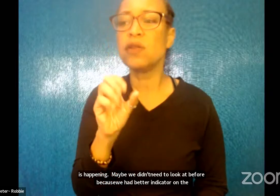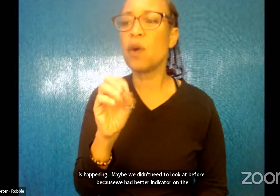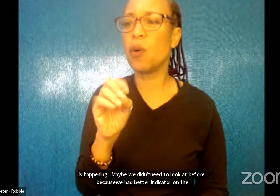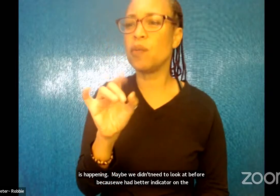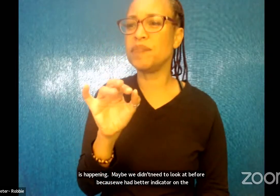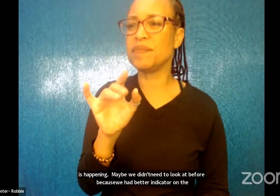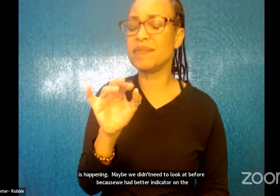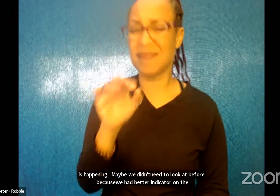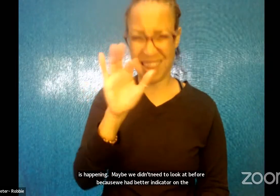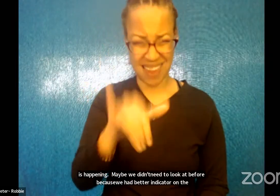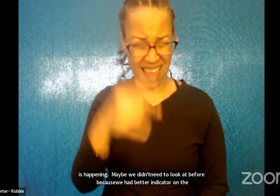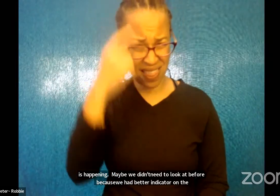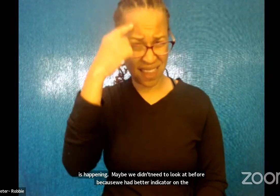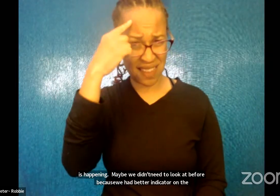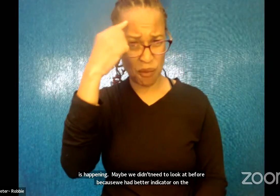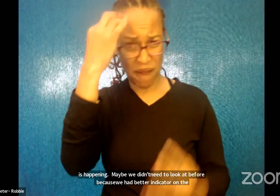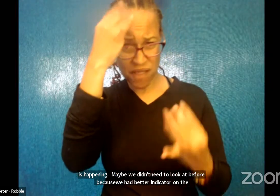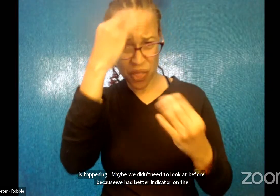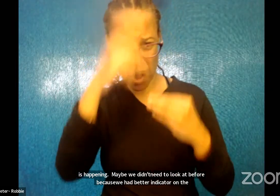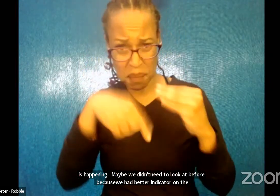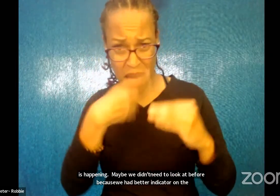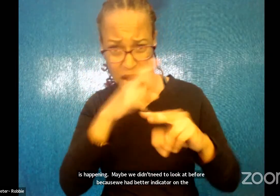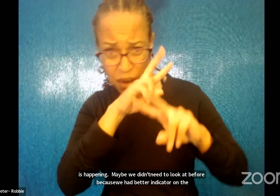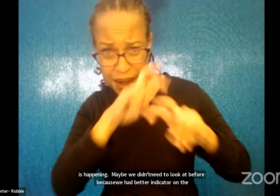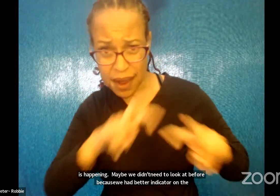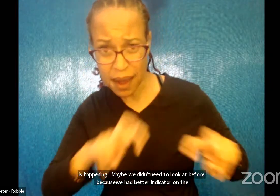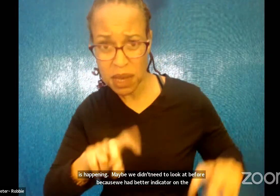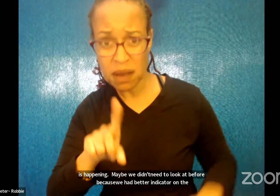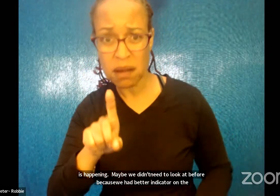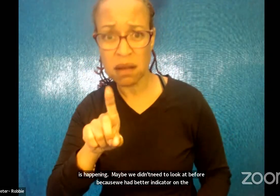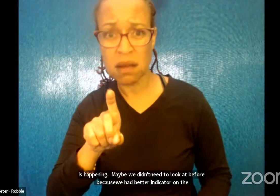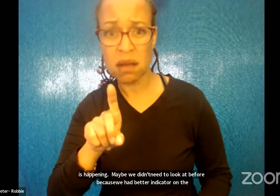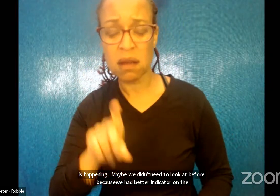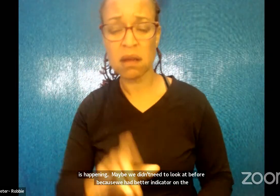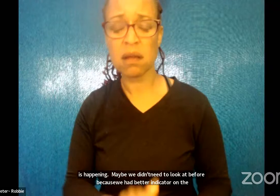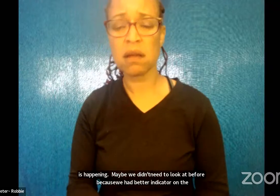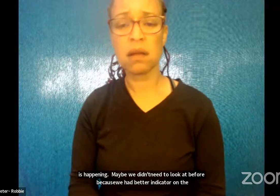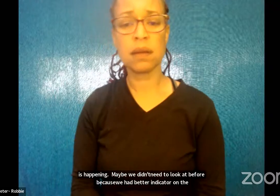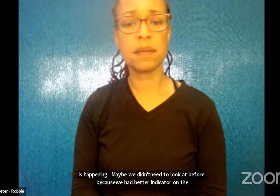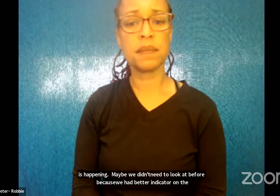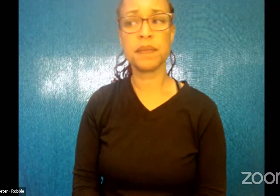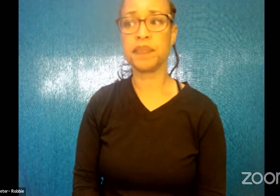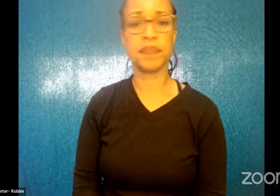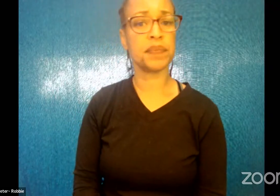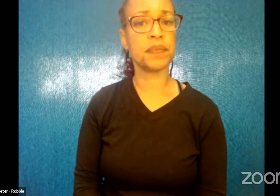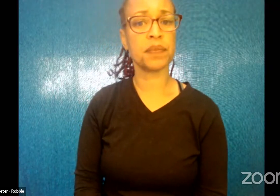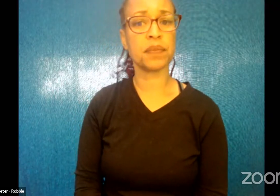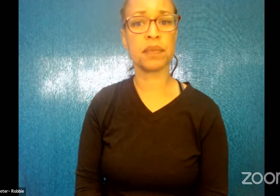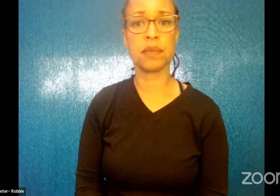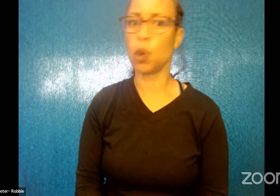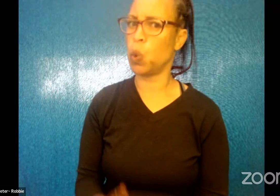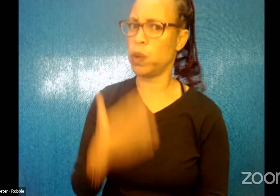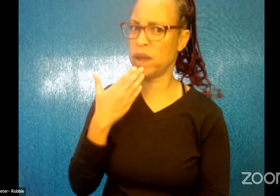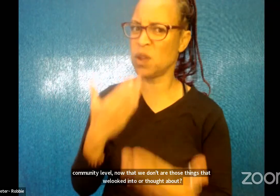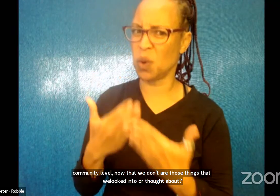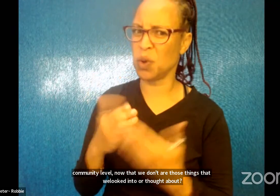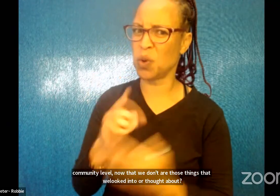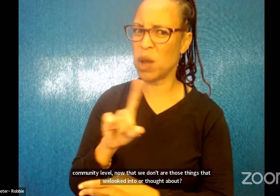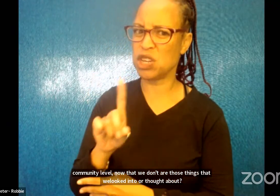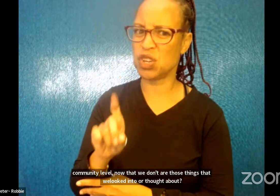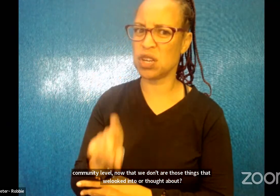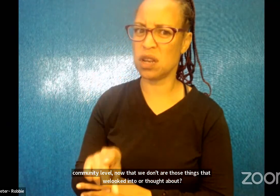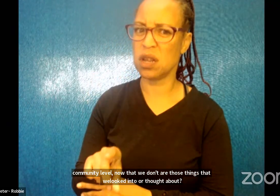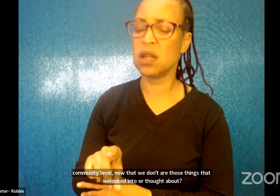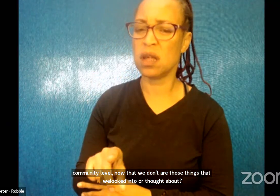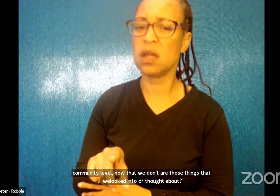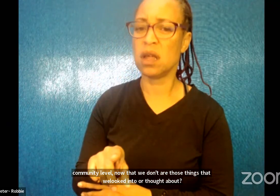into or thought about? I mean, that's a great question, and